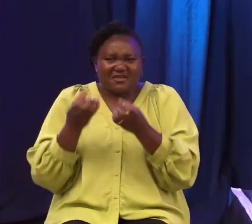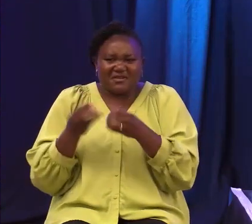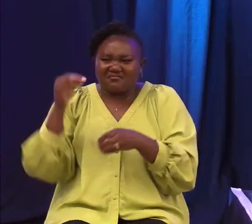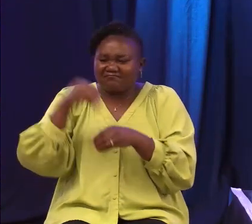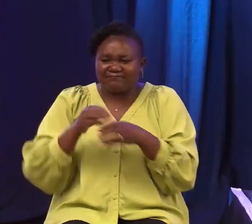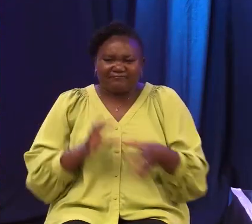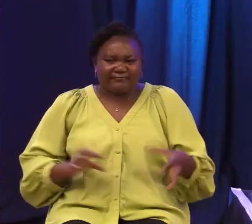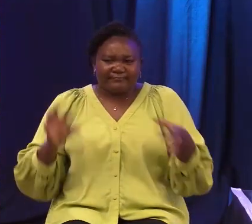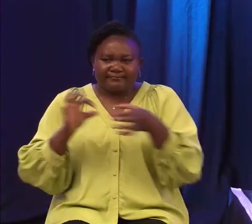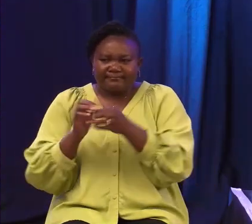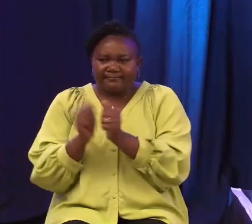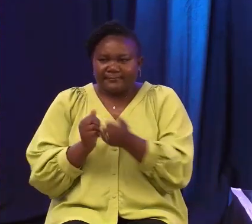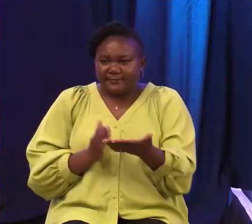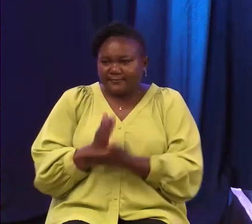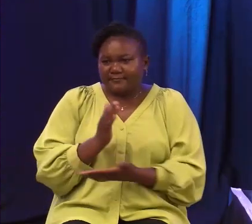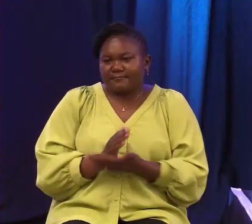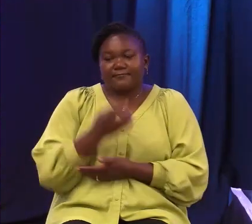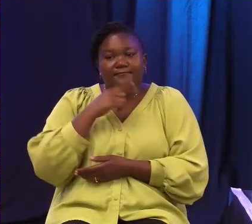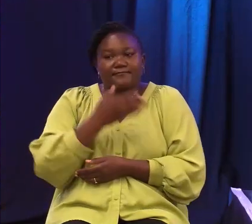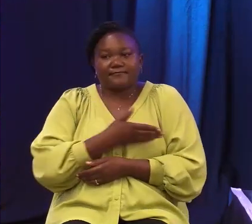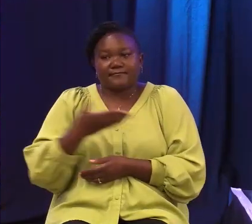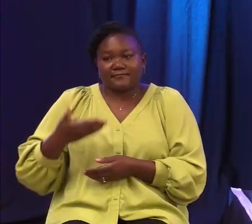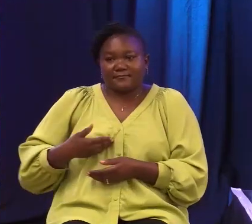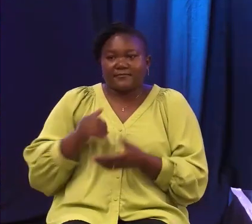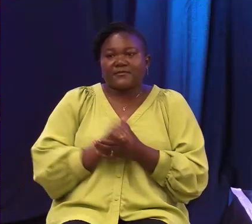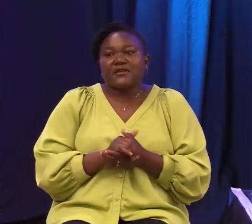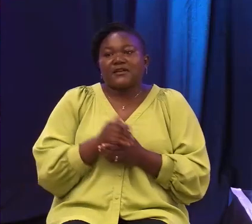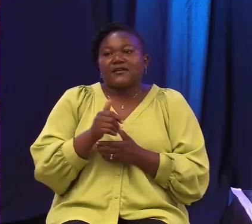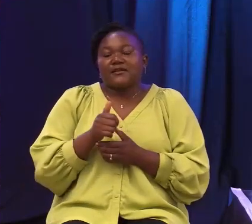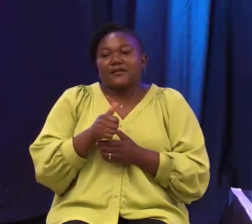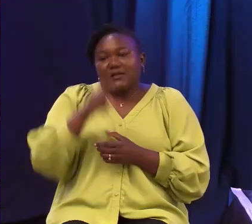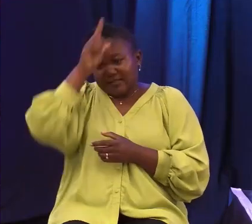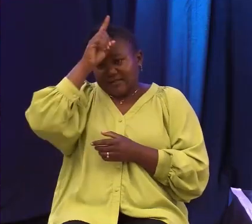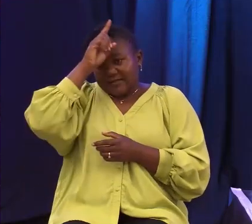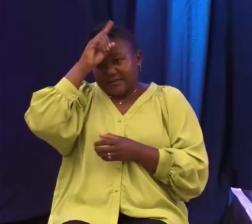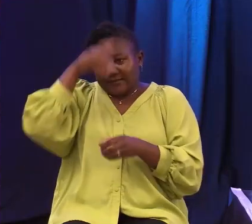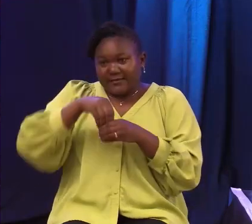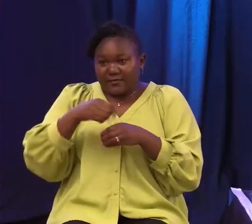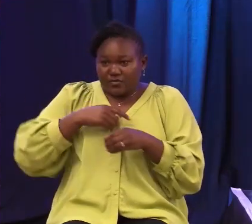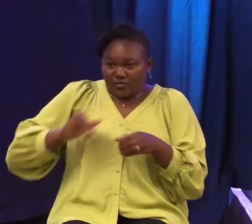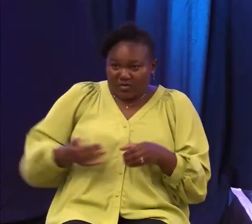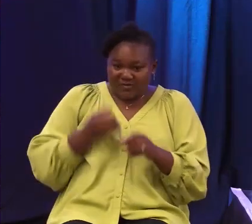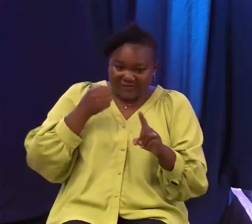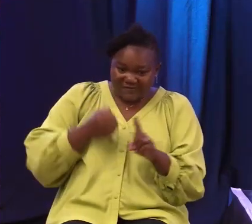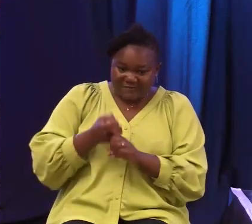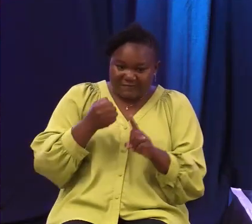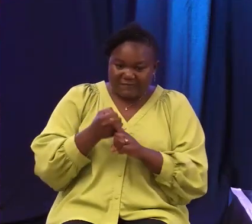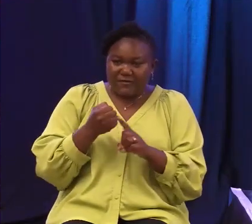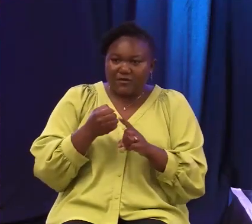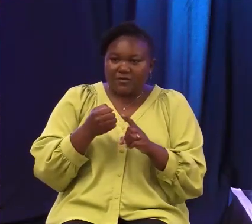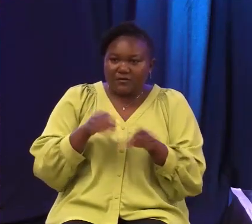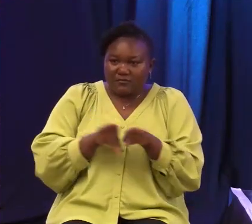rights. Ladies and gentlemen, as a German political foundation, our office mandate is to enhance democracy, to